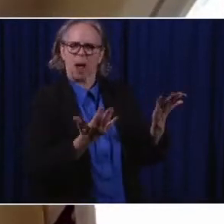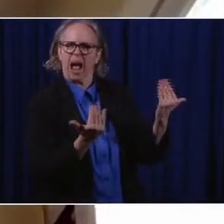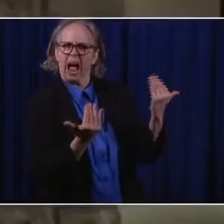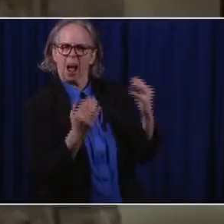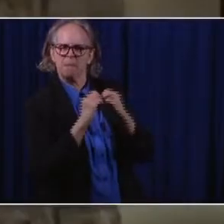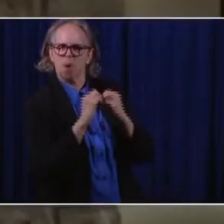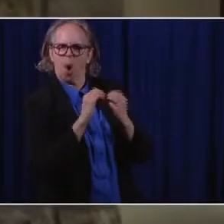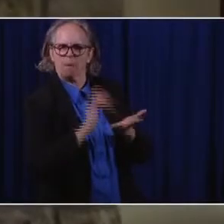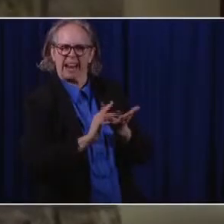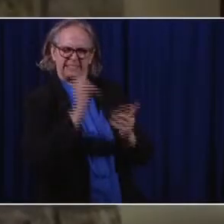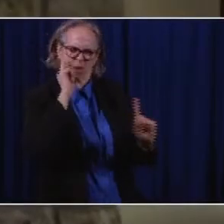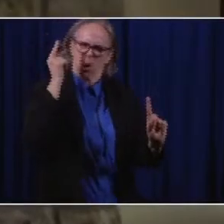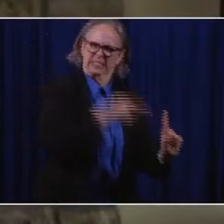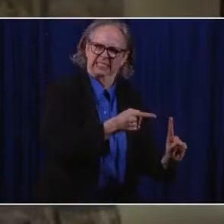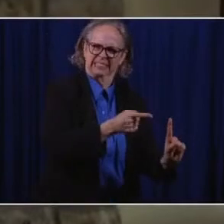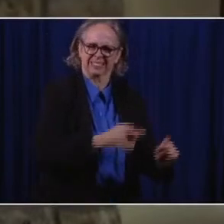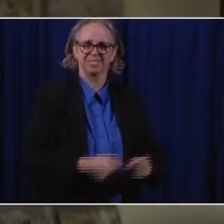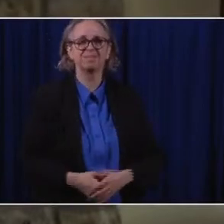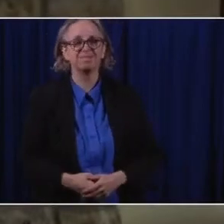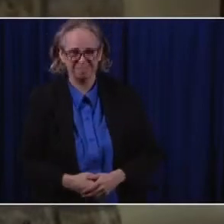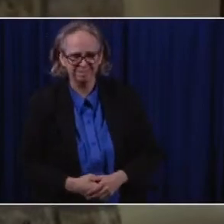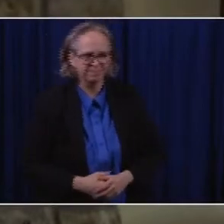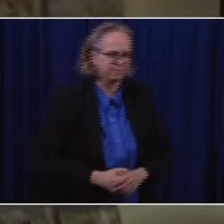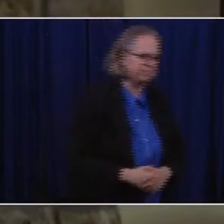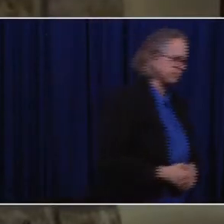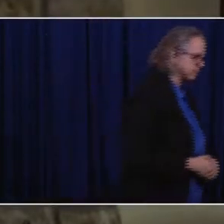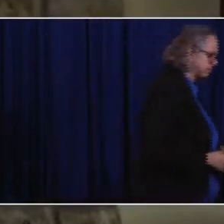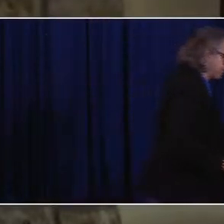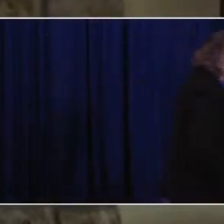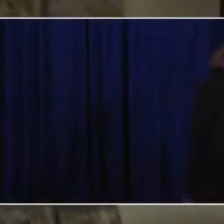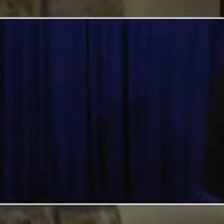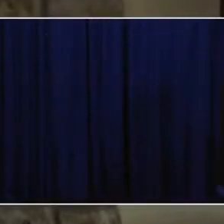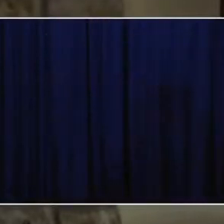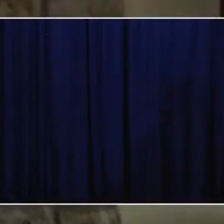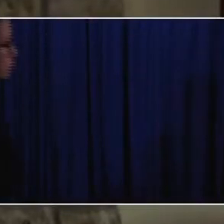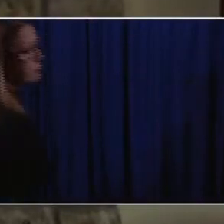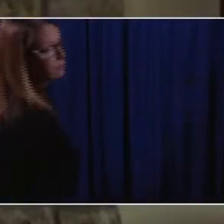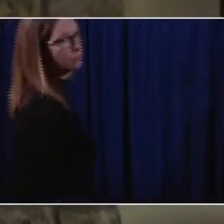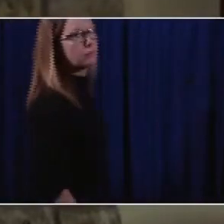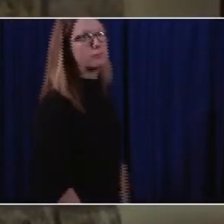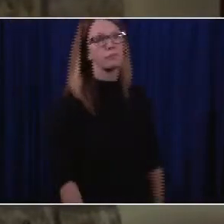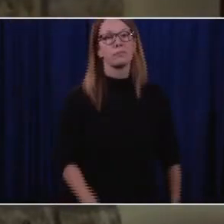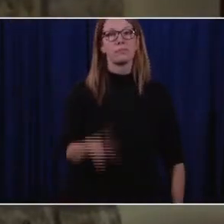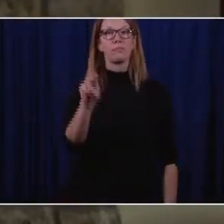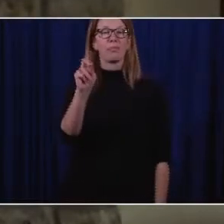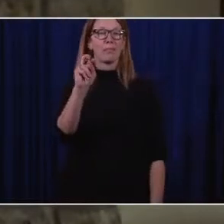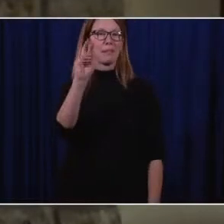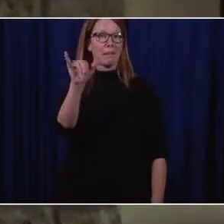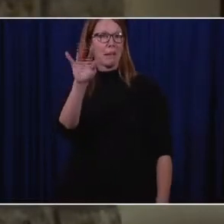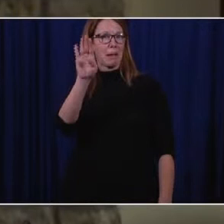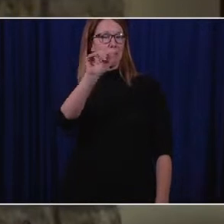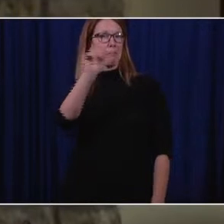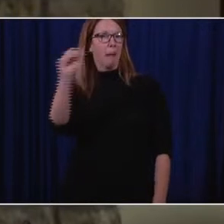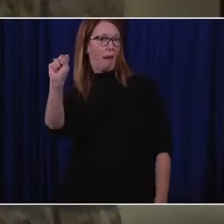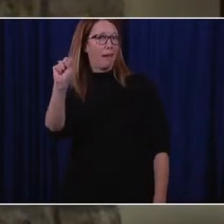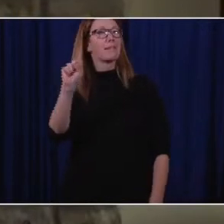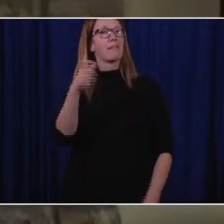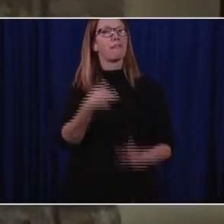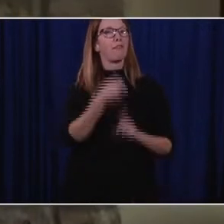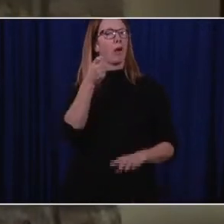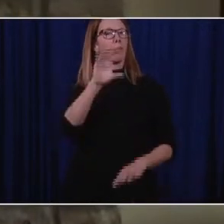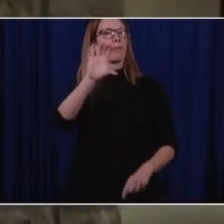Governor, next question is the last question for today, and it belongs to Kenny Bass of WCHS in Charleston, West Virginia. Hey,